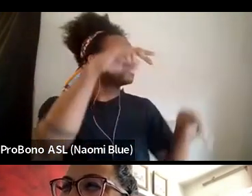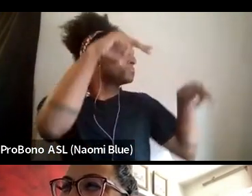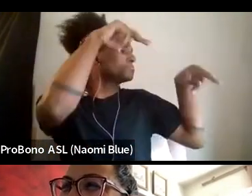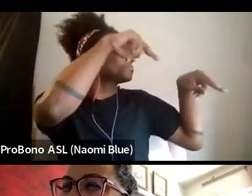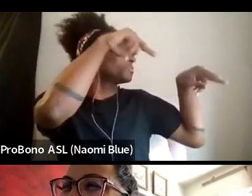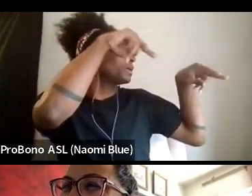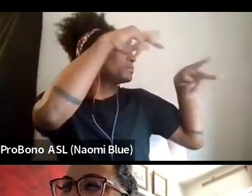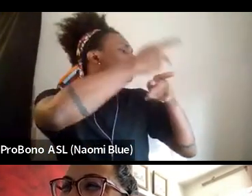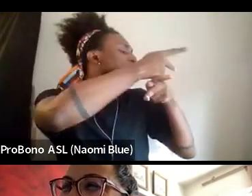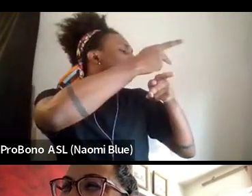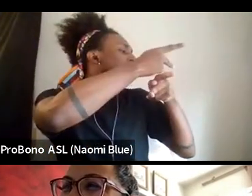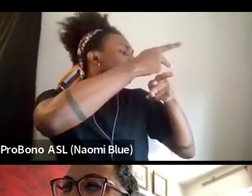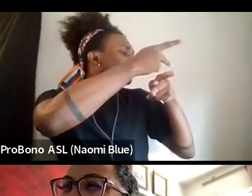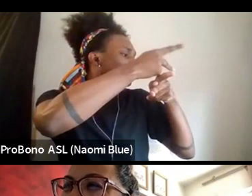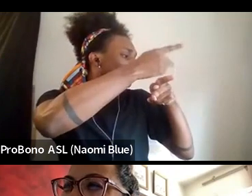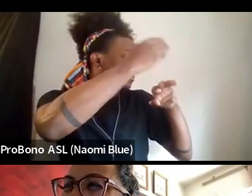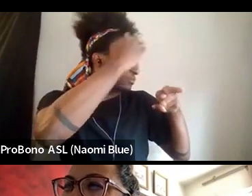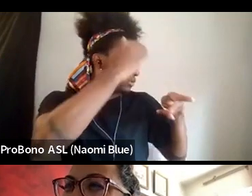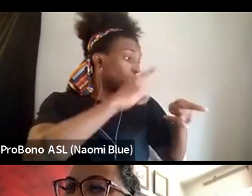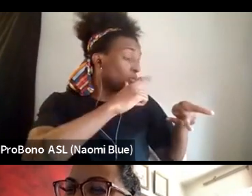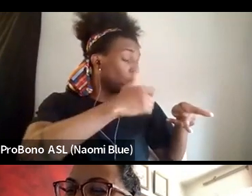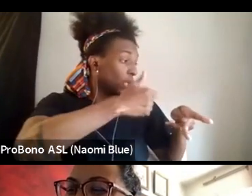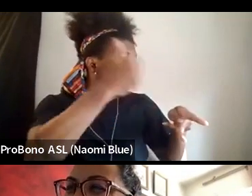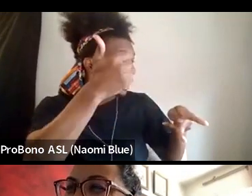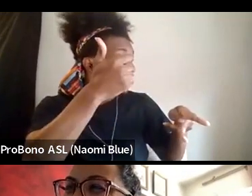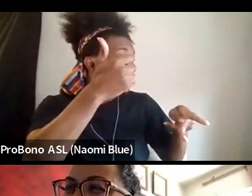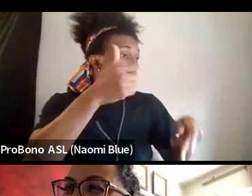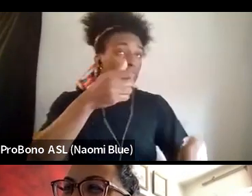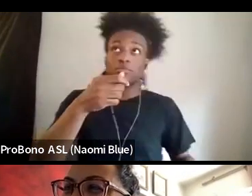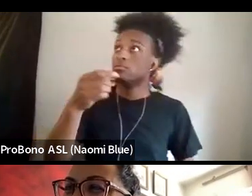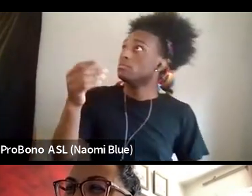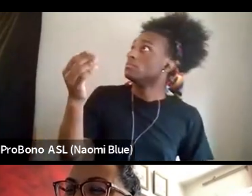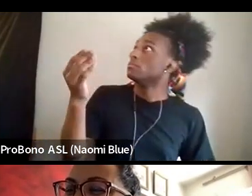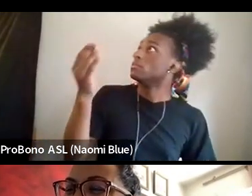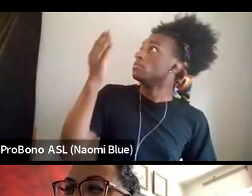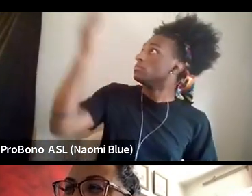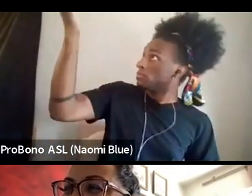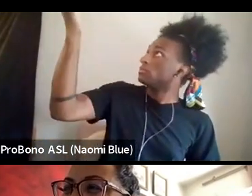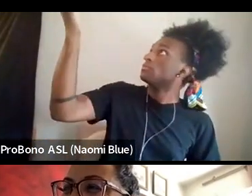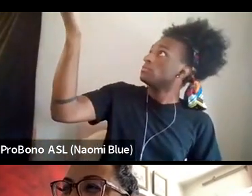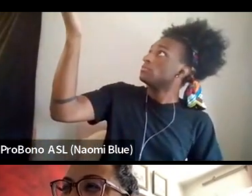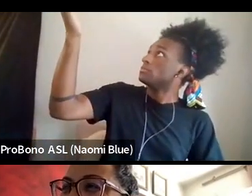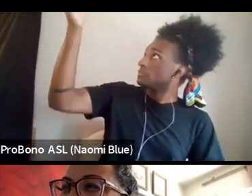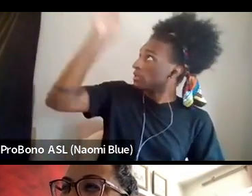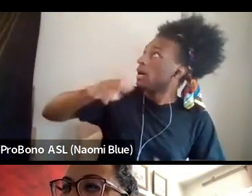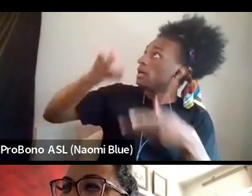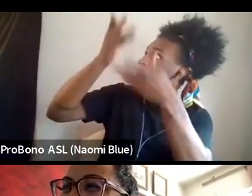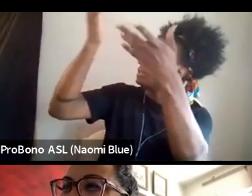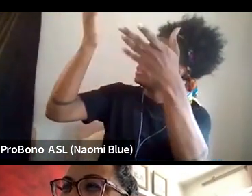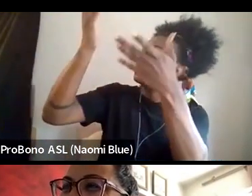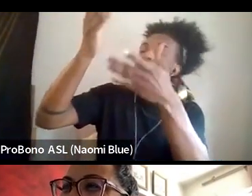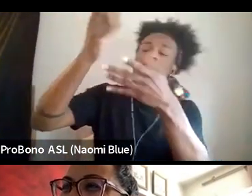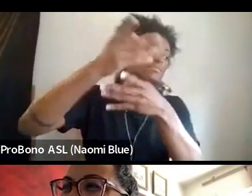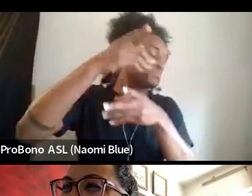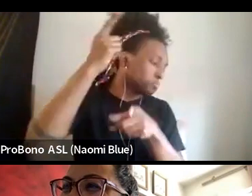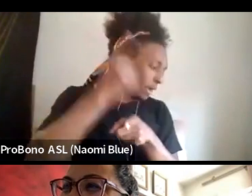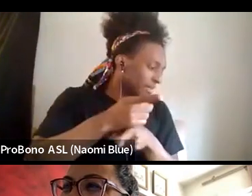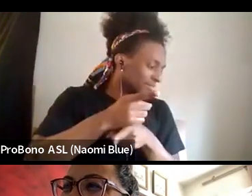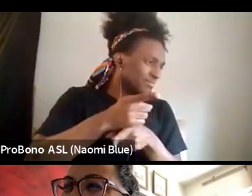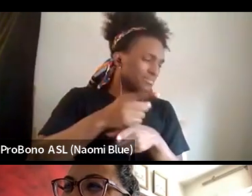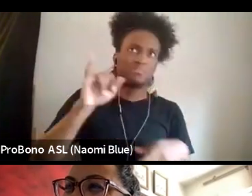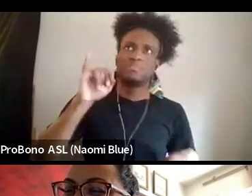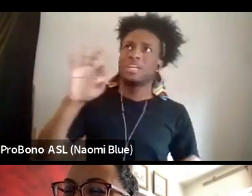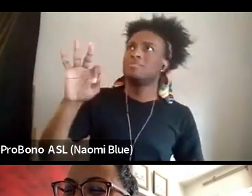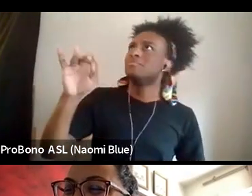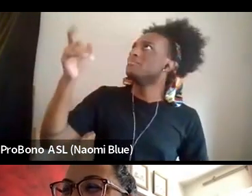who else will watch over you too? The one up above? That's right. But if he's up there, when